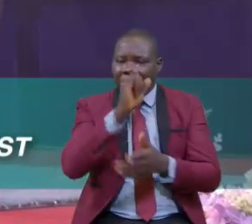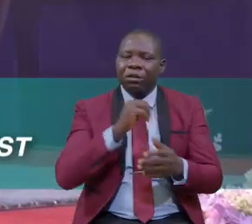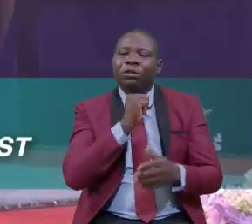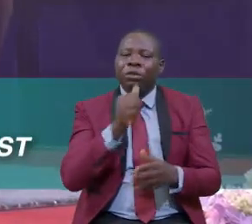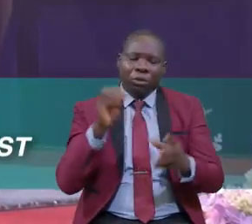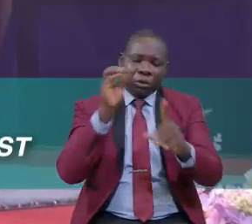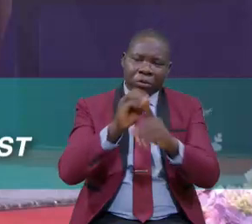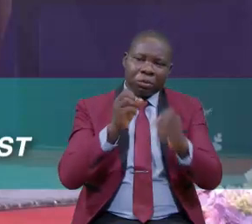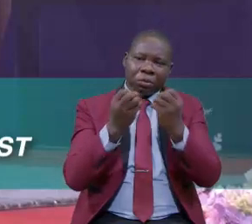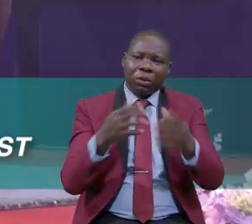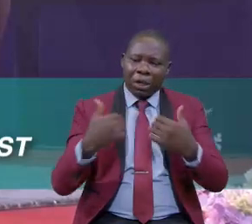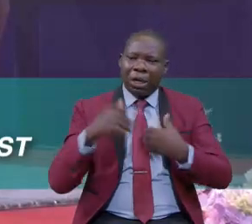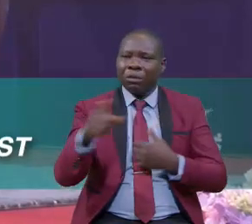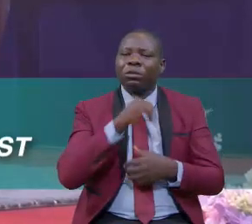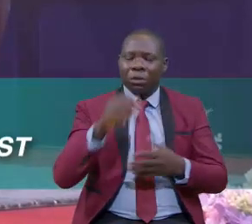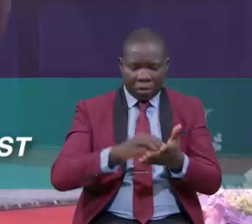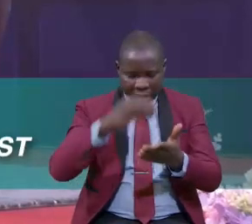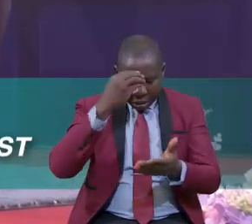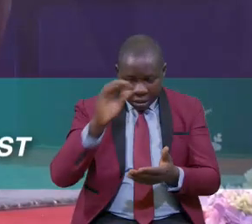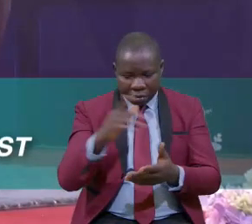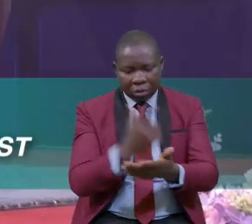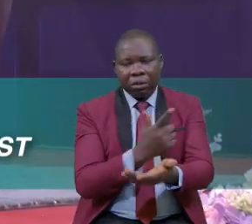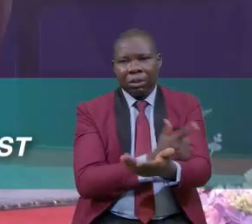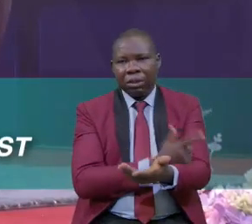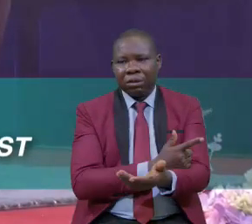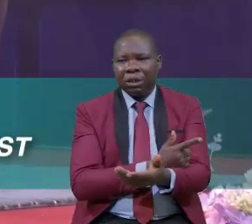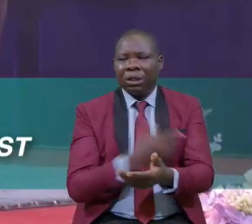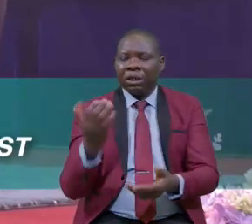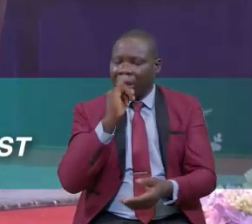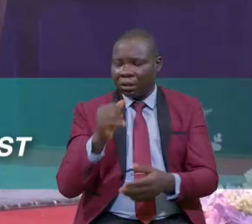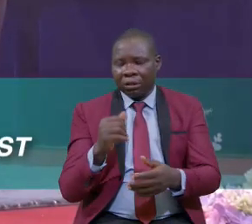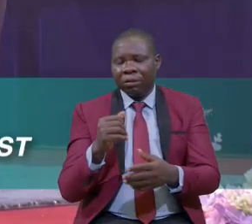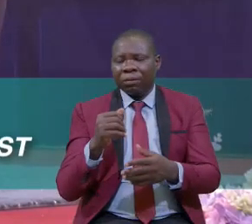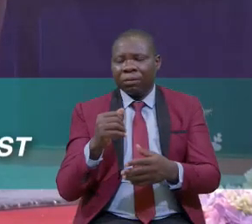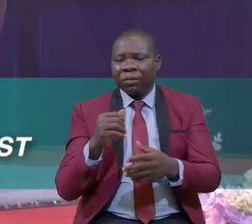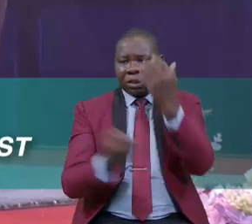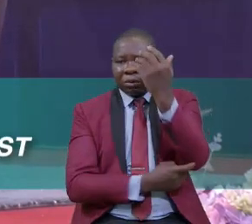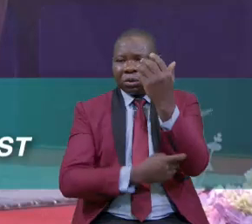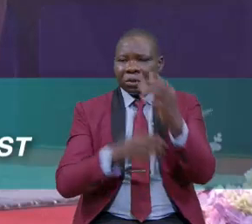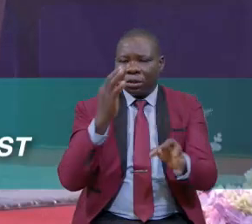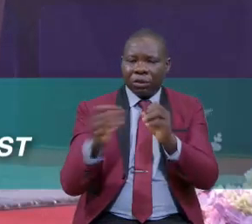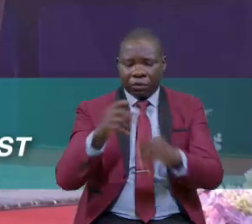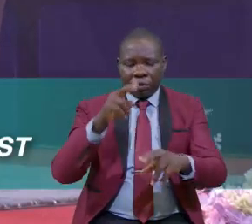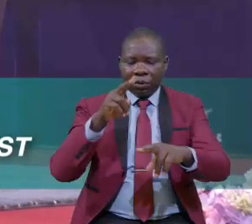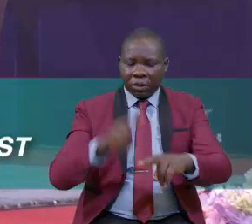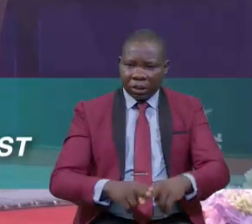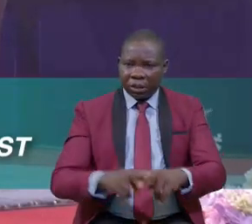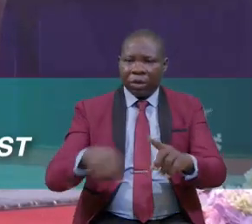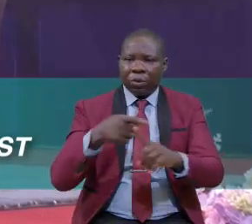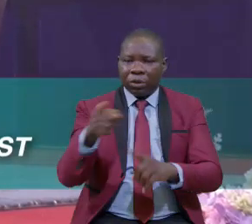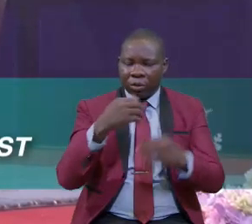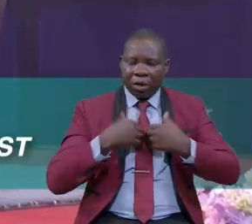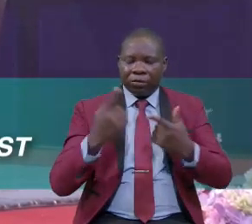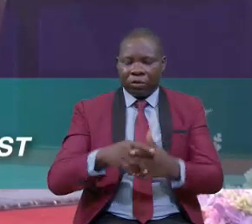your lesson? That's a temptation. If you sit down instead of standing up, if you look back instead